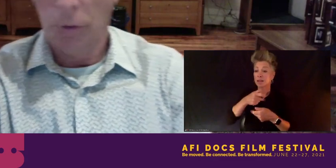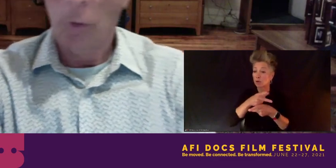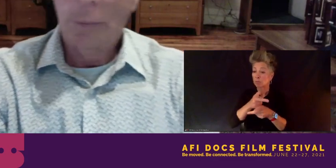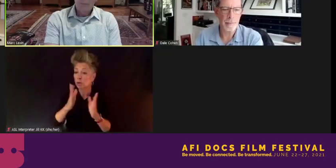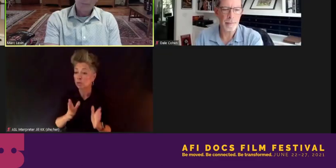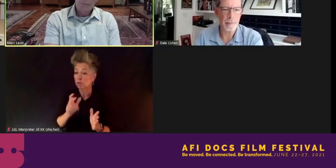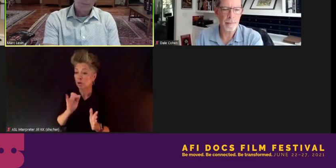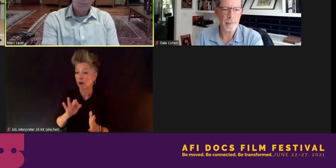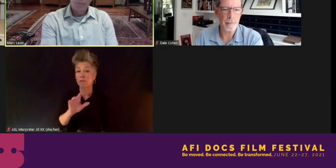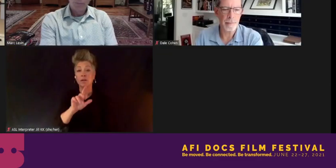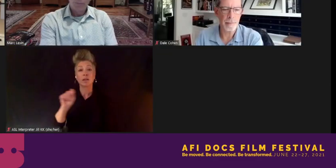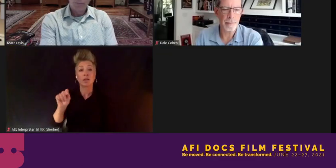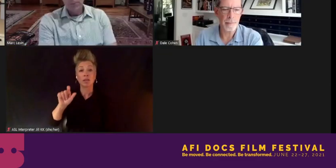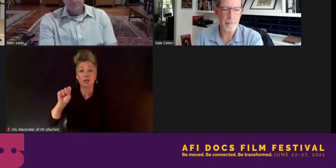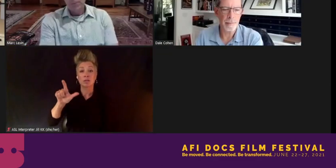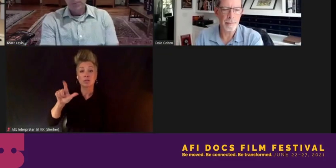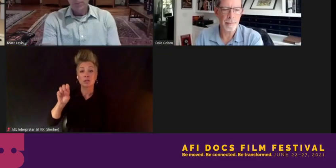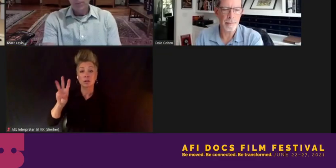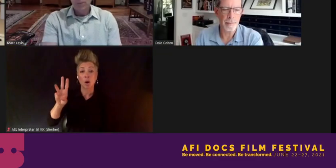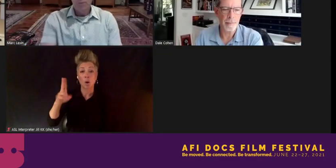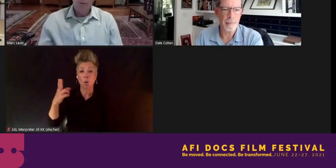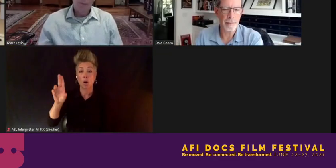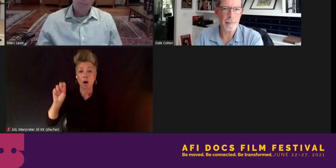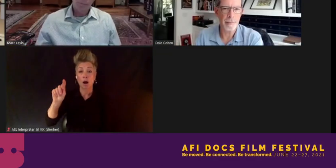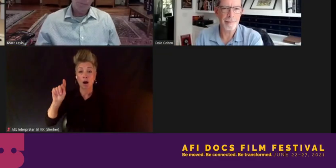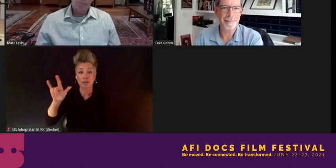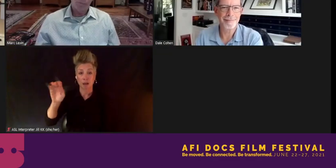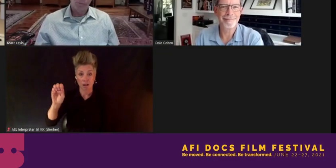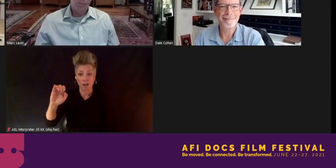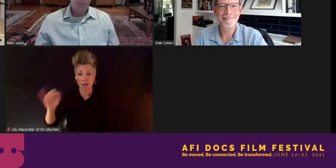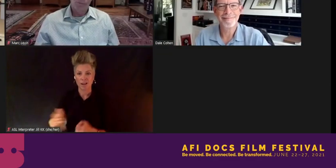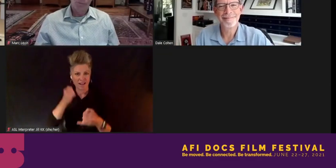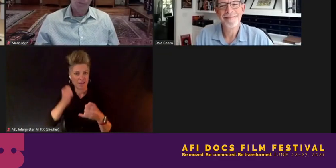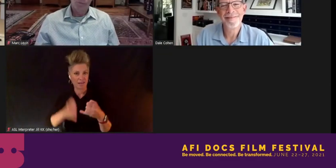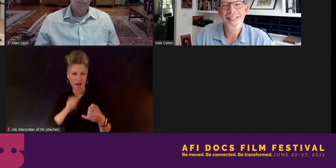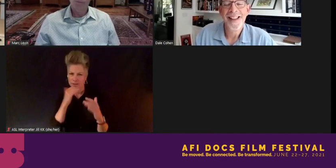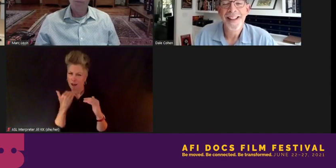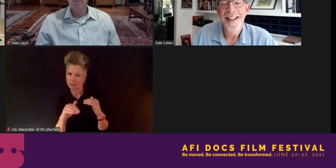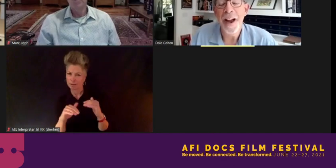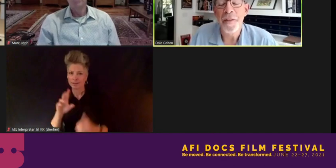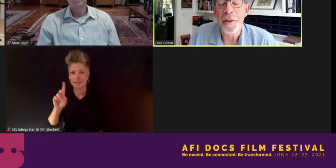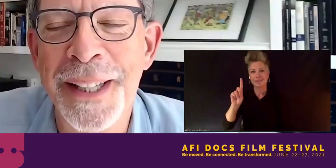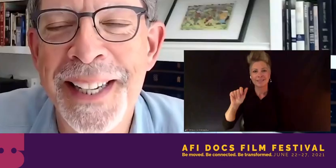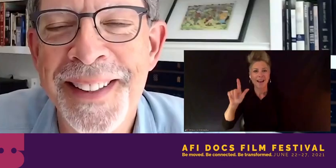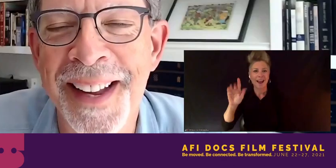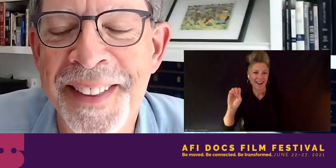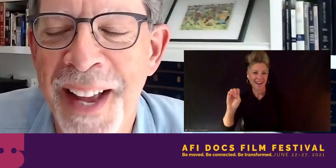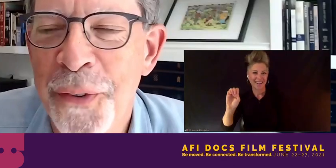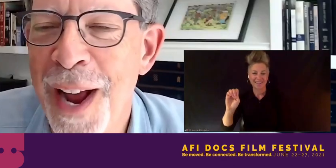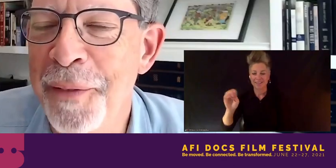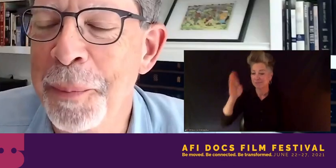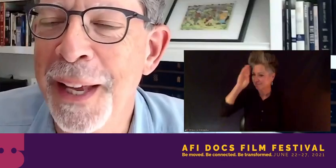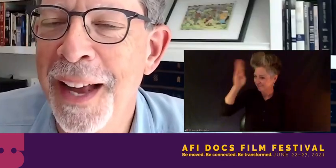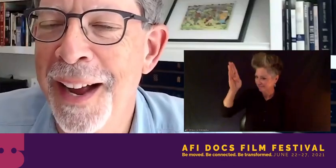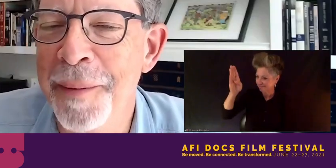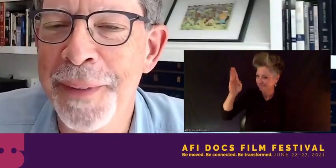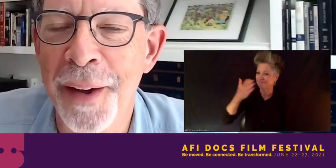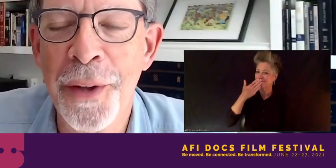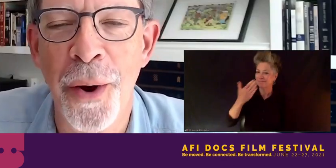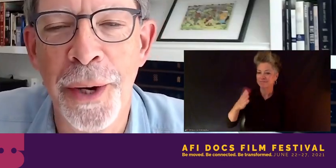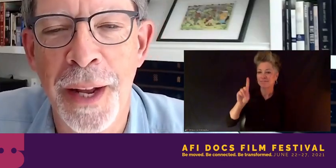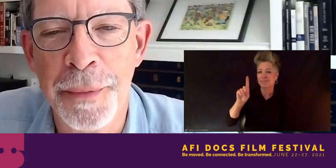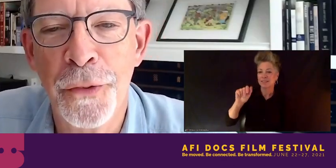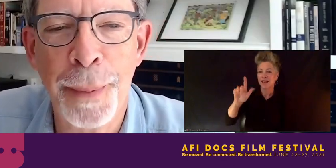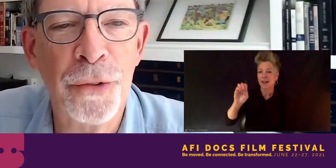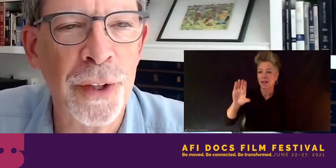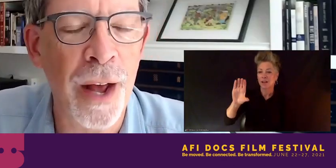Slow Hustle. And last, but definitely not least, Dale. Hi, everybody. Thanks for having me. I'm